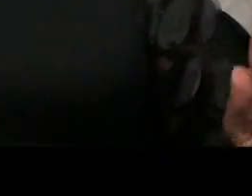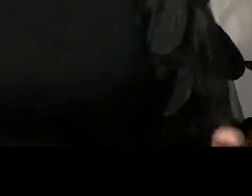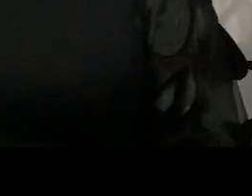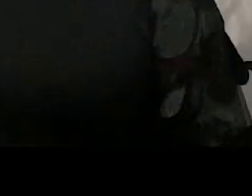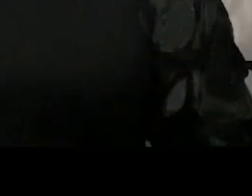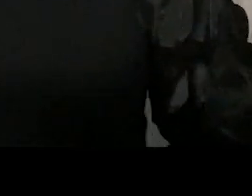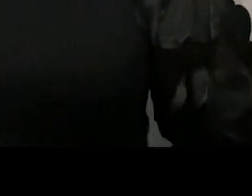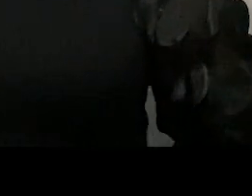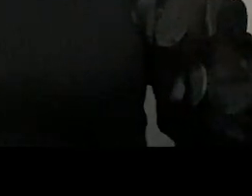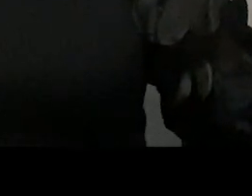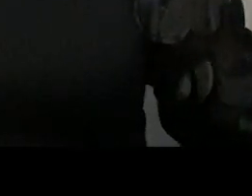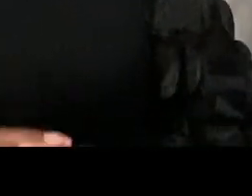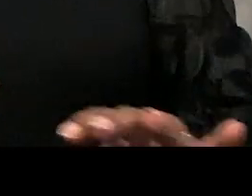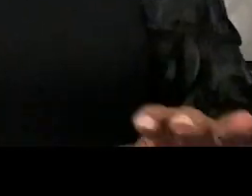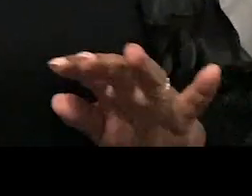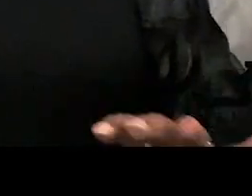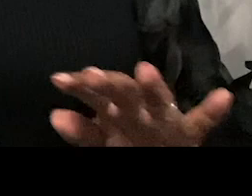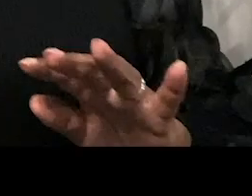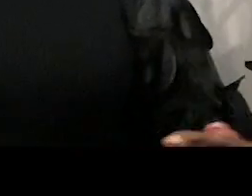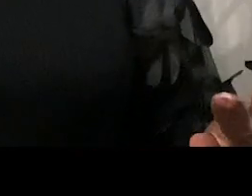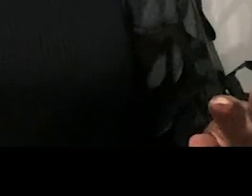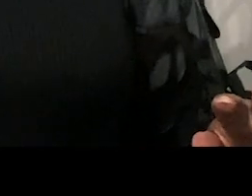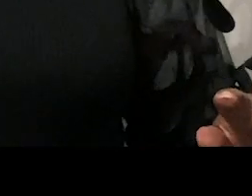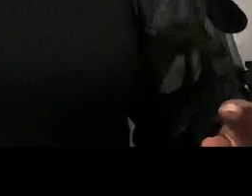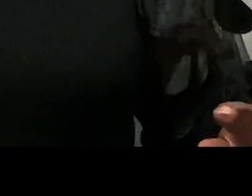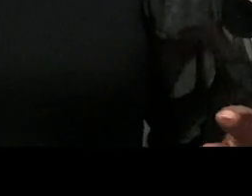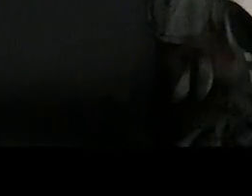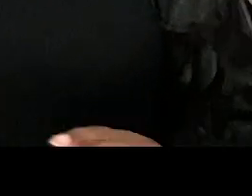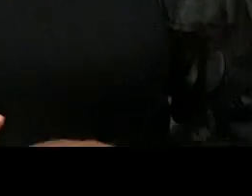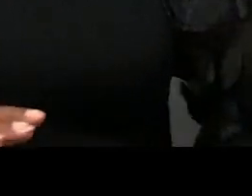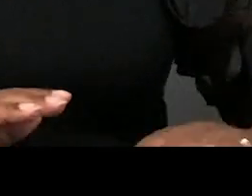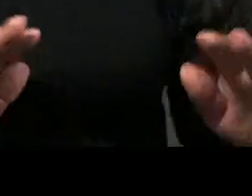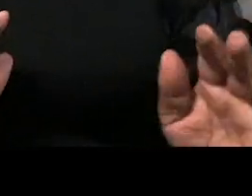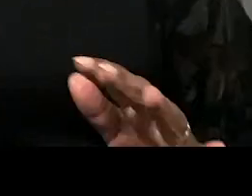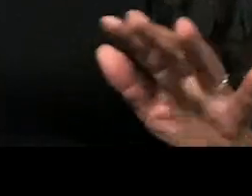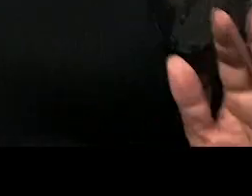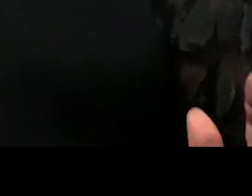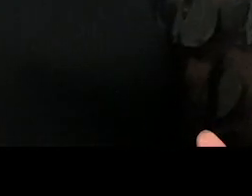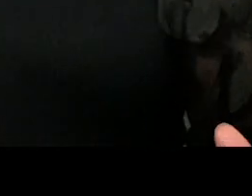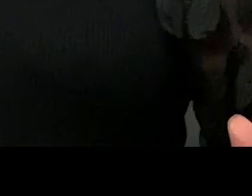God, not by might, not